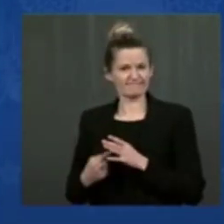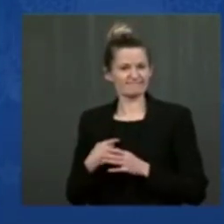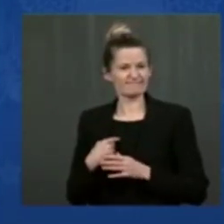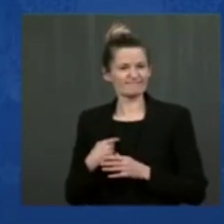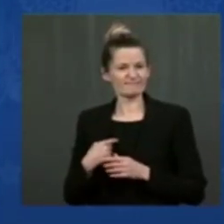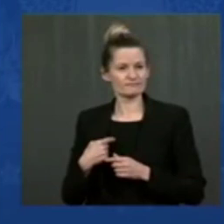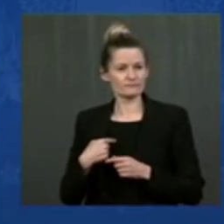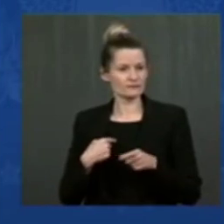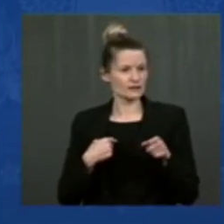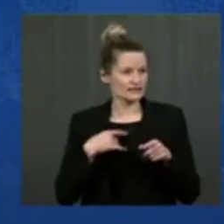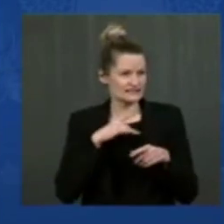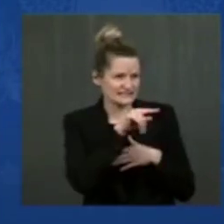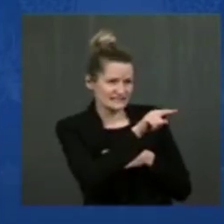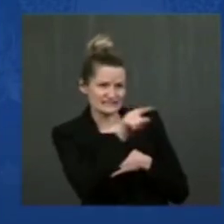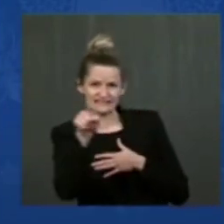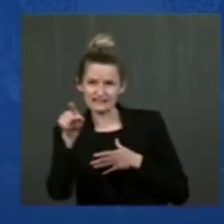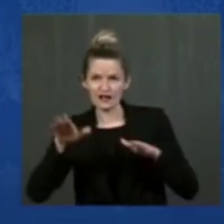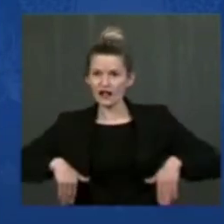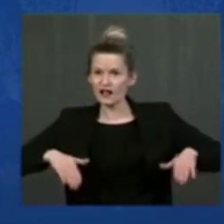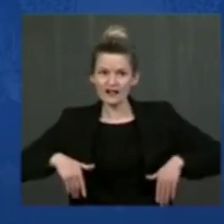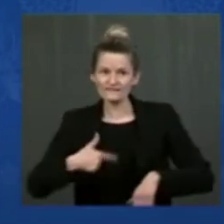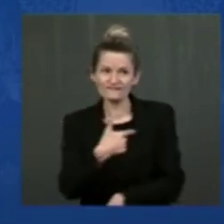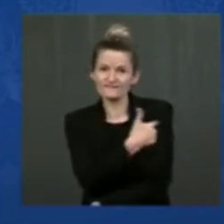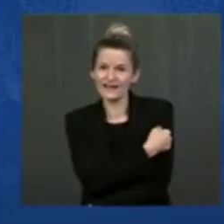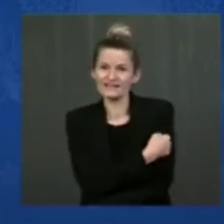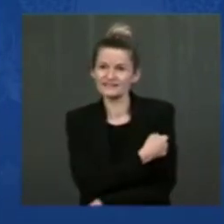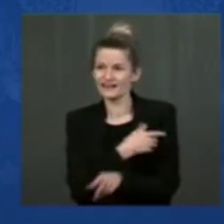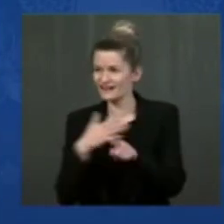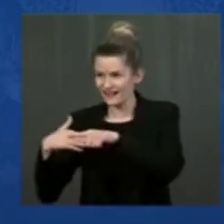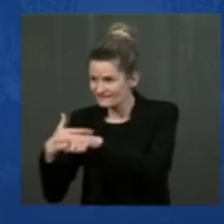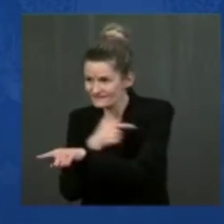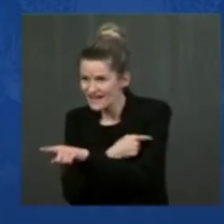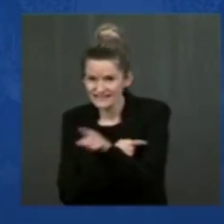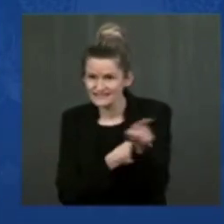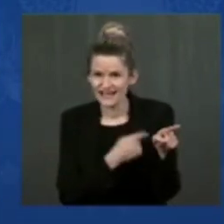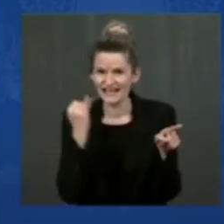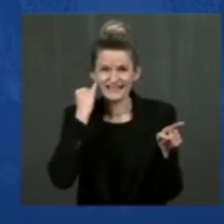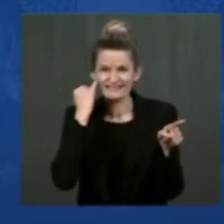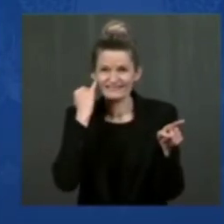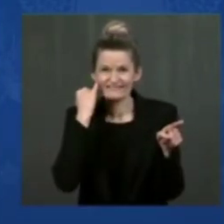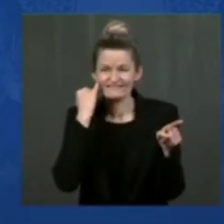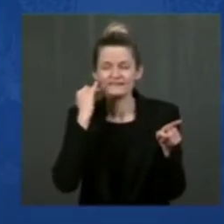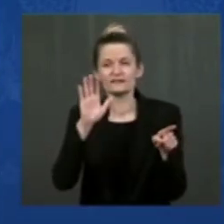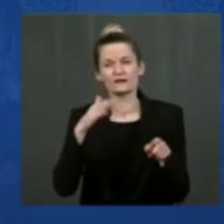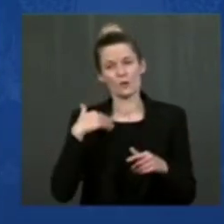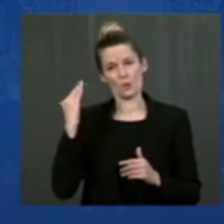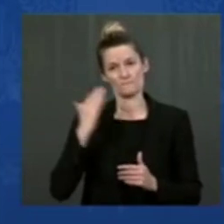hope my story inspires you to go get that vaccine.